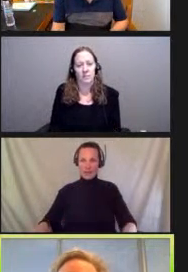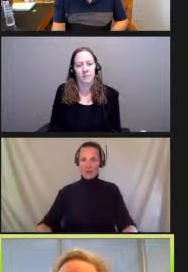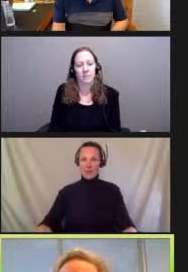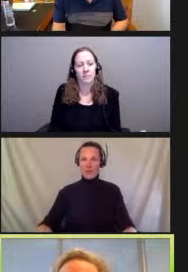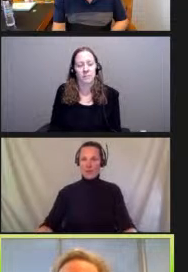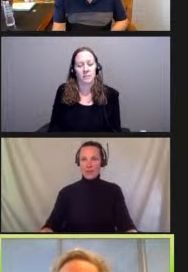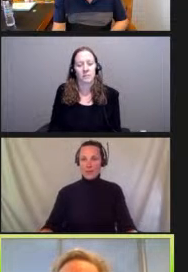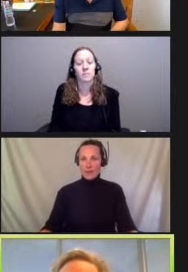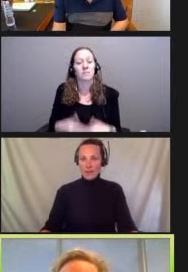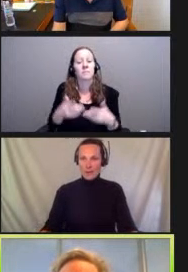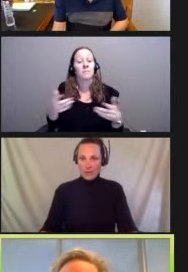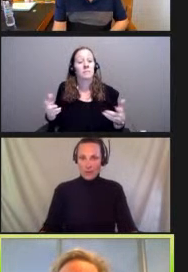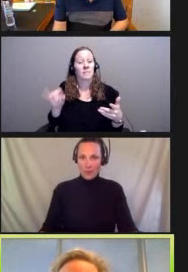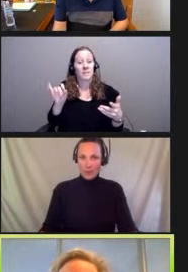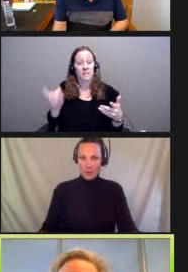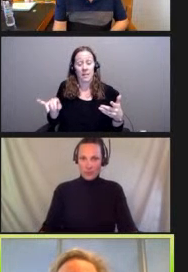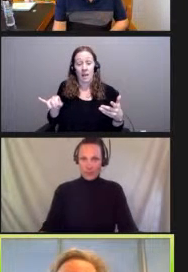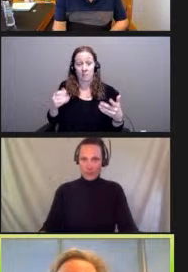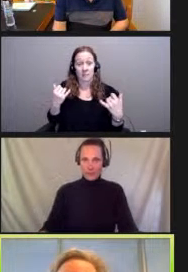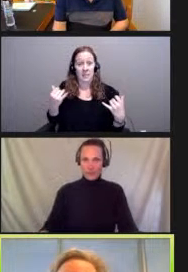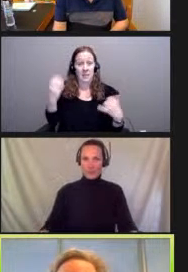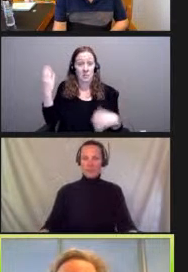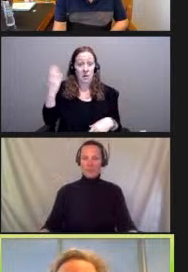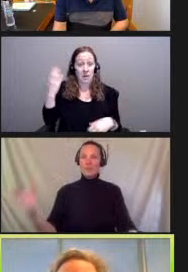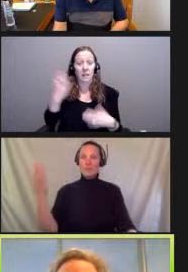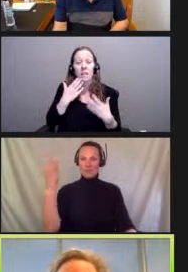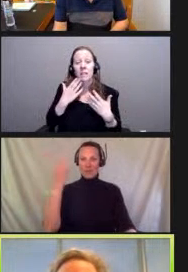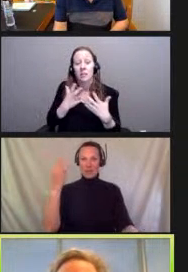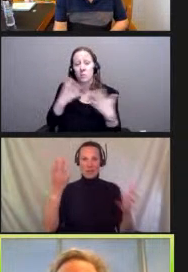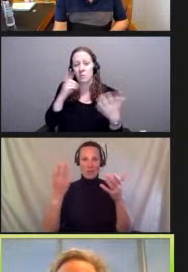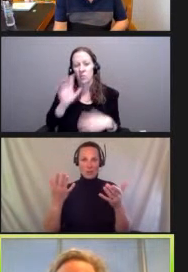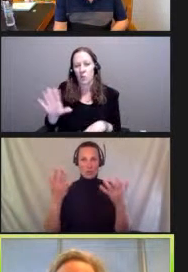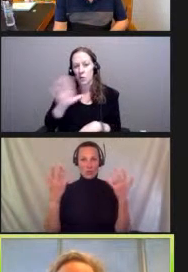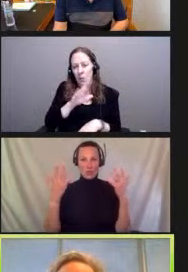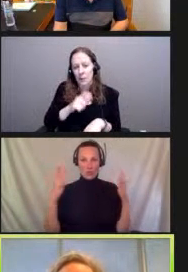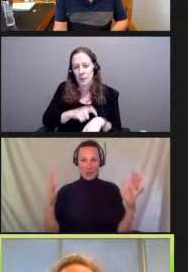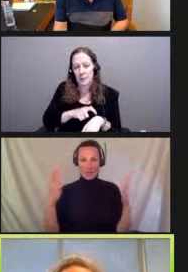And that concludes today's presentation. Thank you so much for your time.